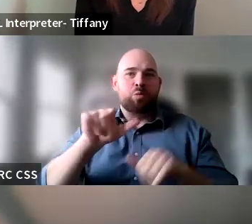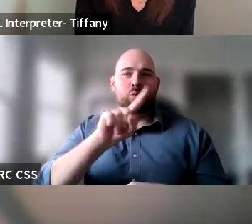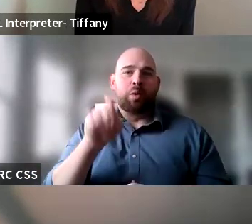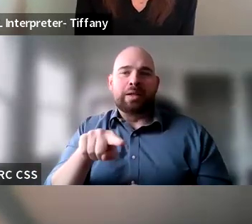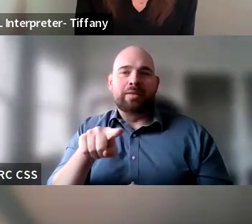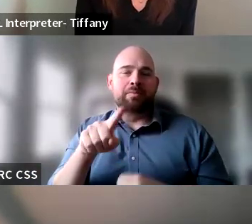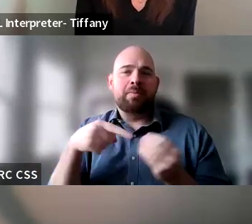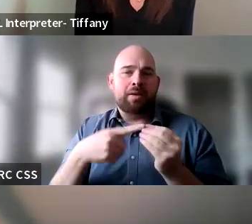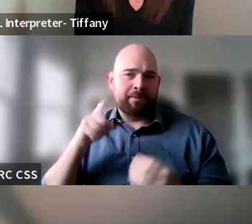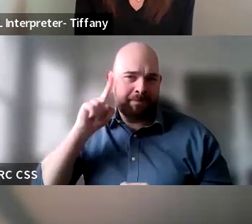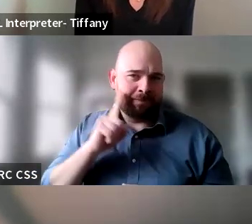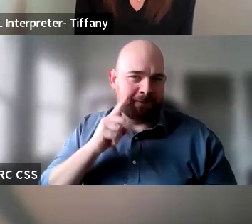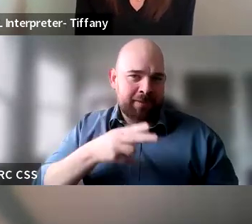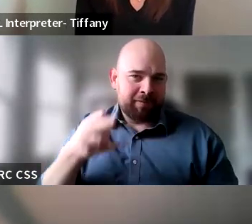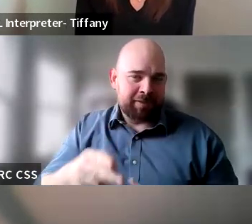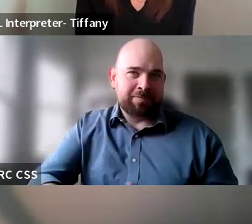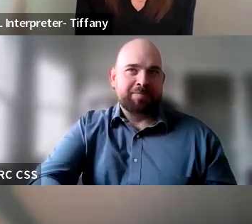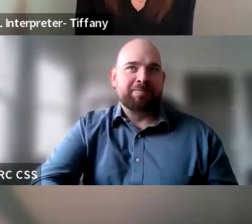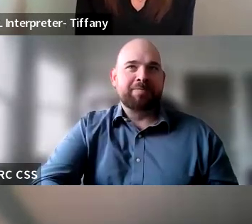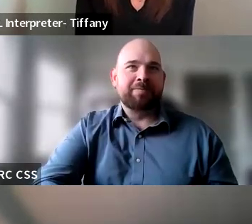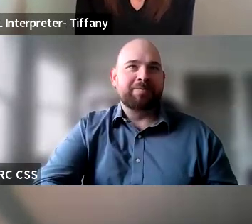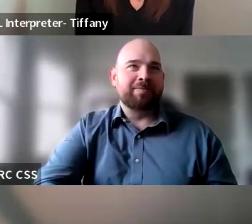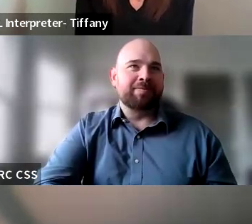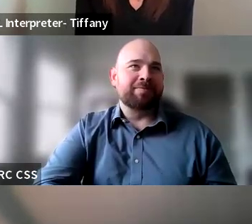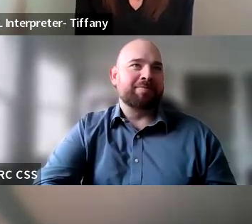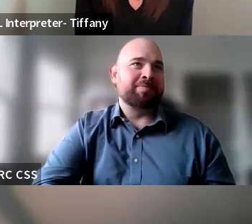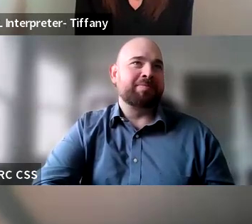people are typing, the most common questions that are coming